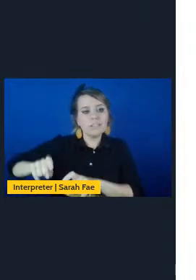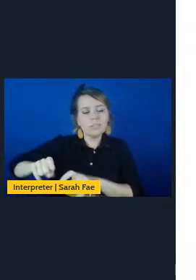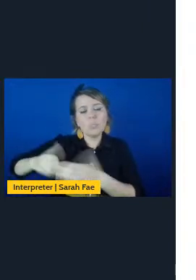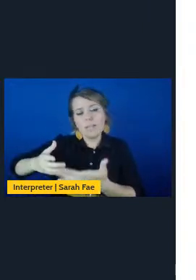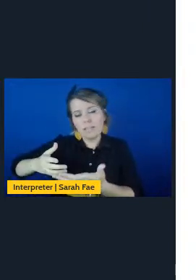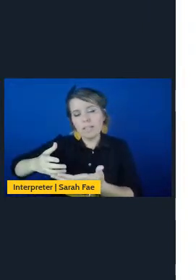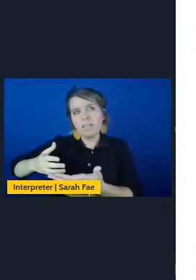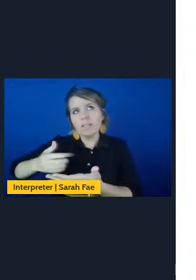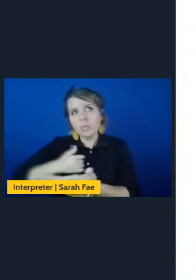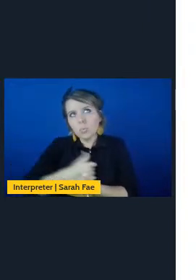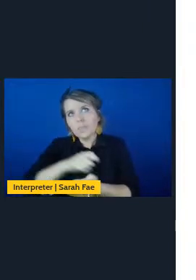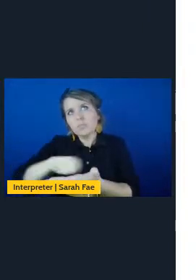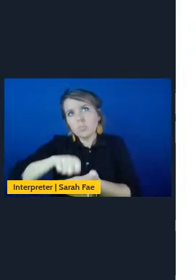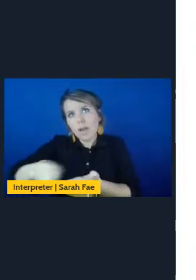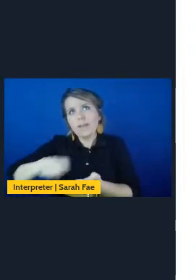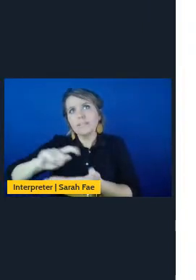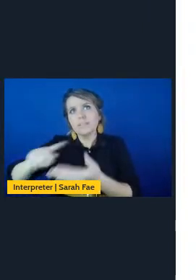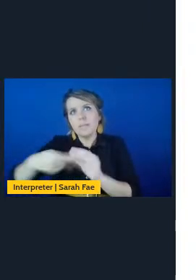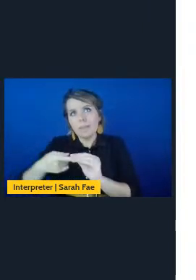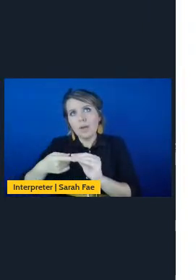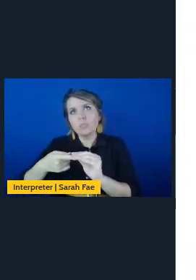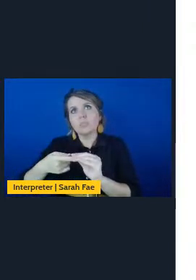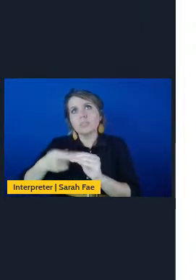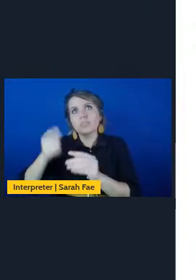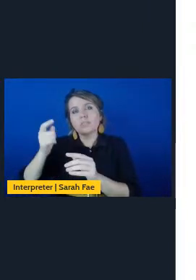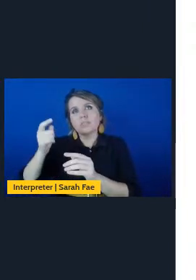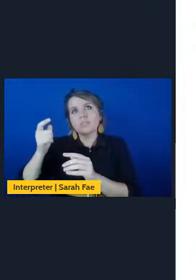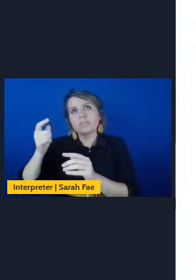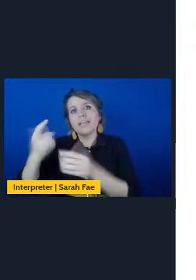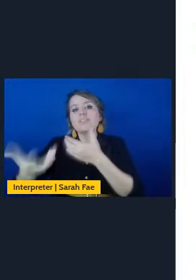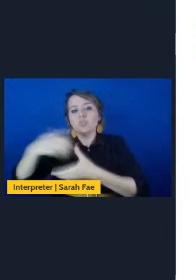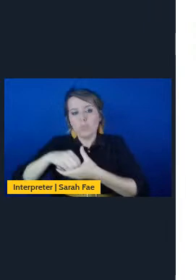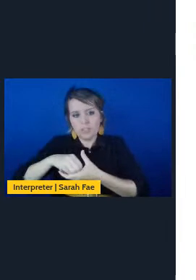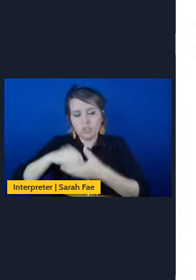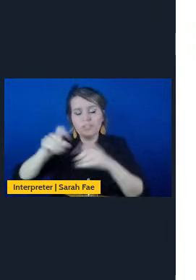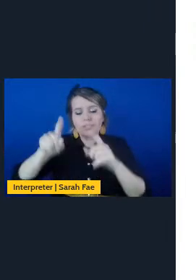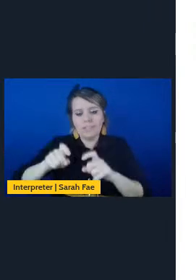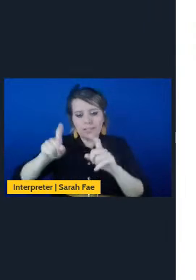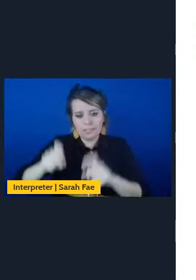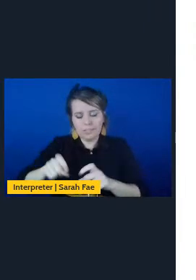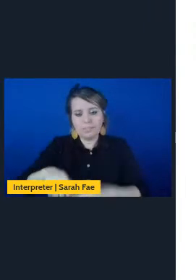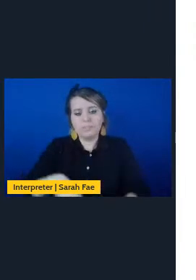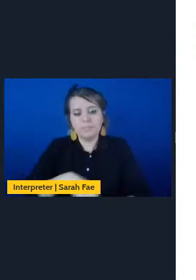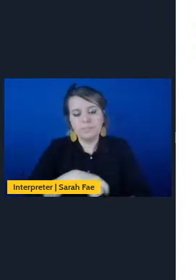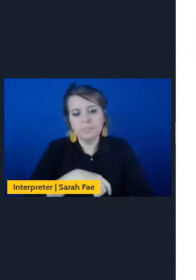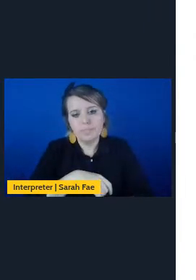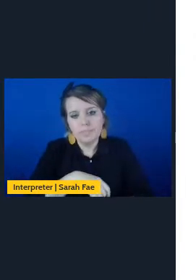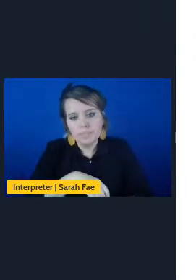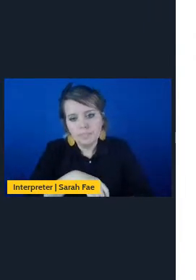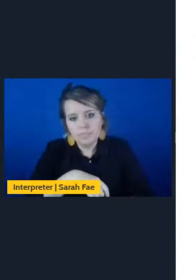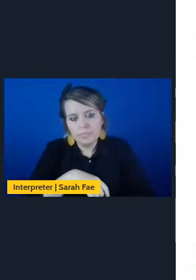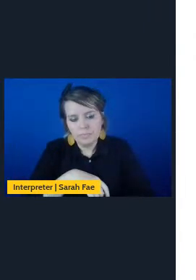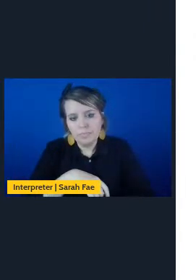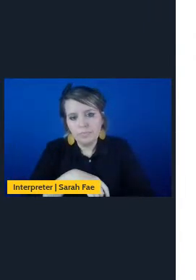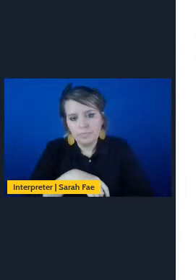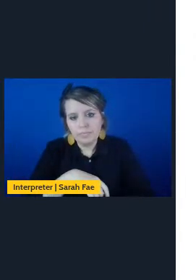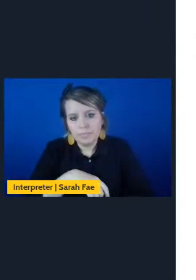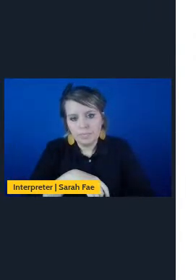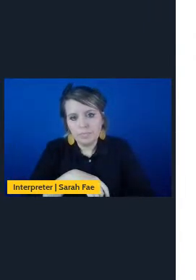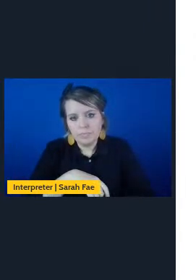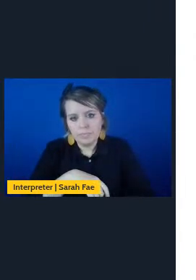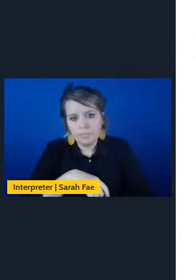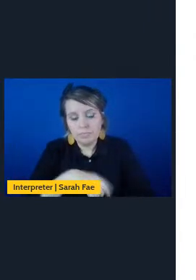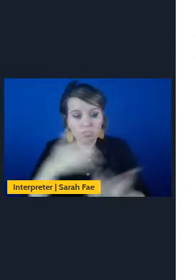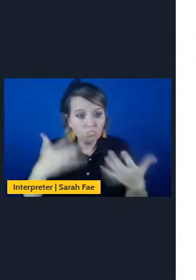write about running integration tests. And then, if that succeeds, we continue and deploy to the